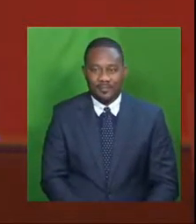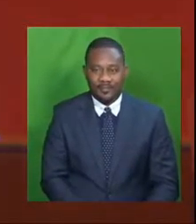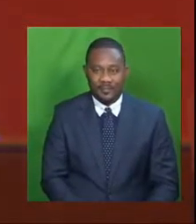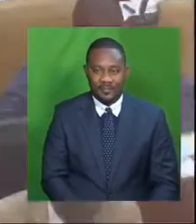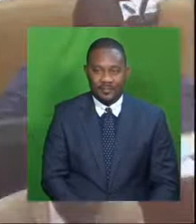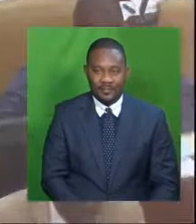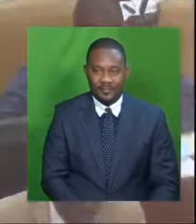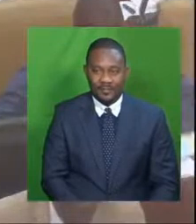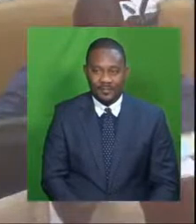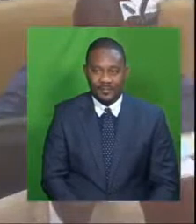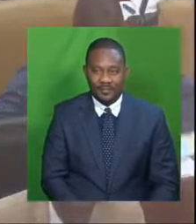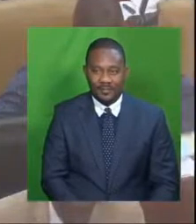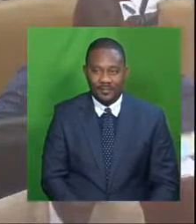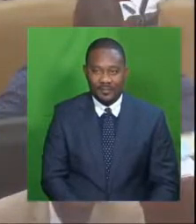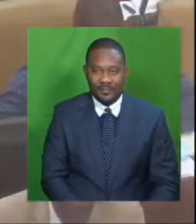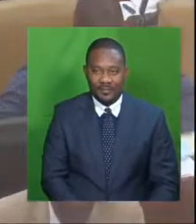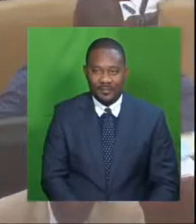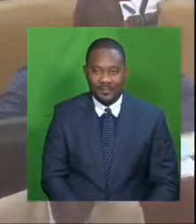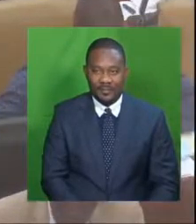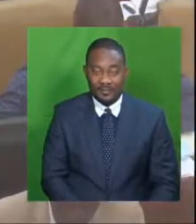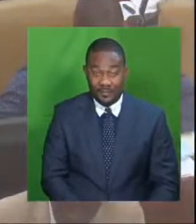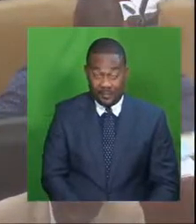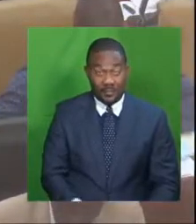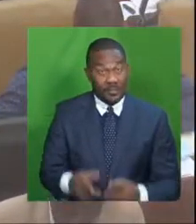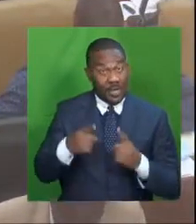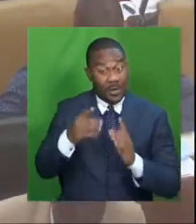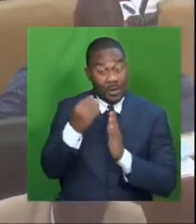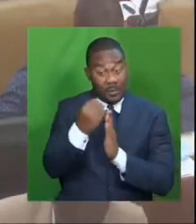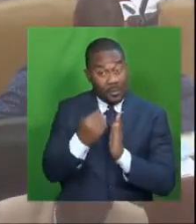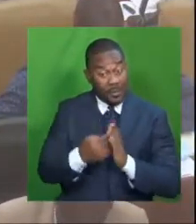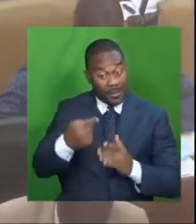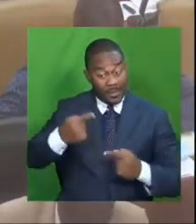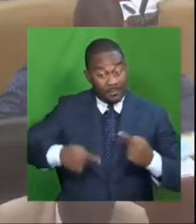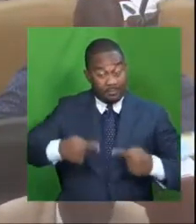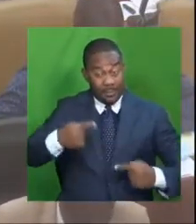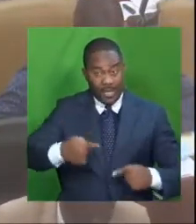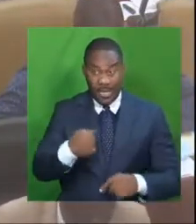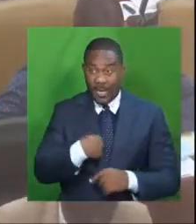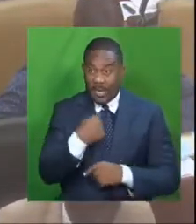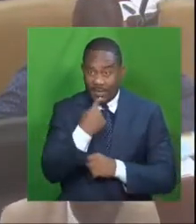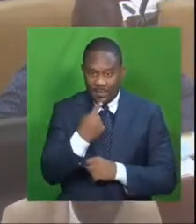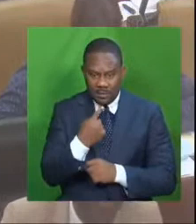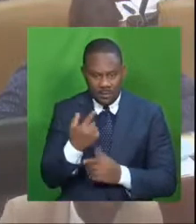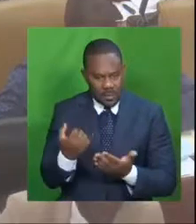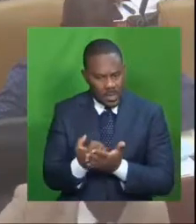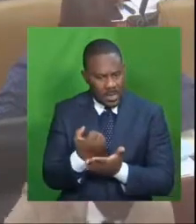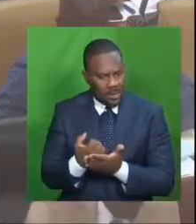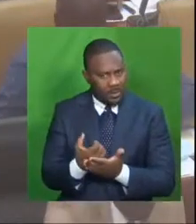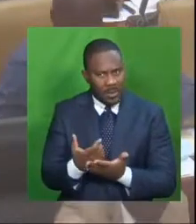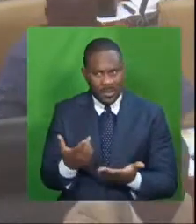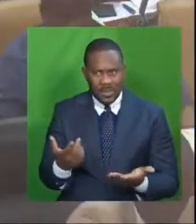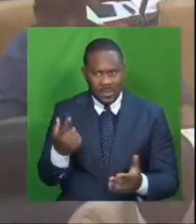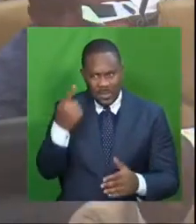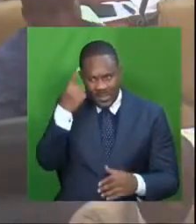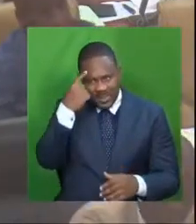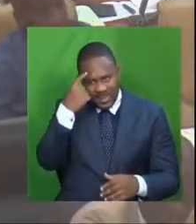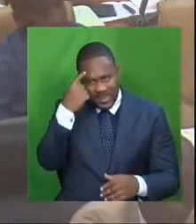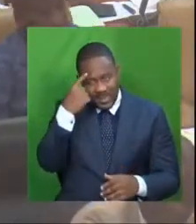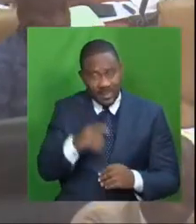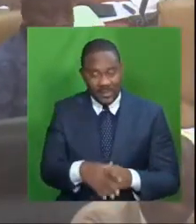Mr. Speaker, during the budget debate, I have said that this economy is sick from what I call